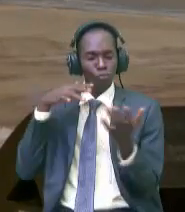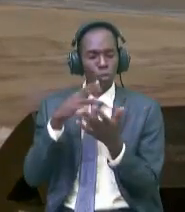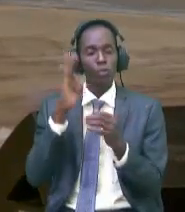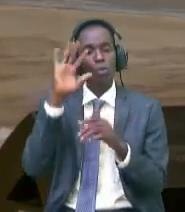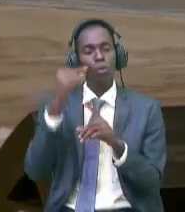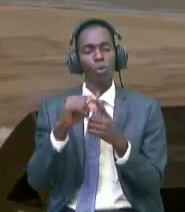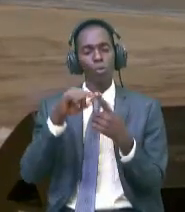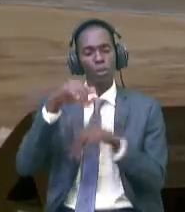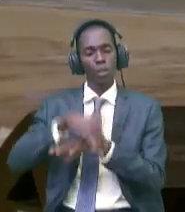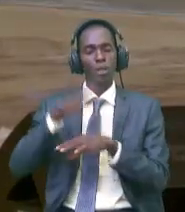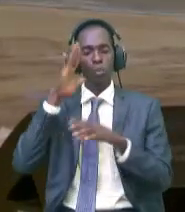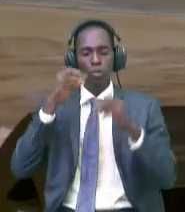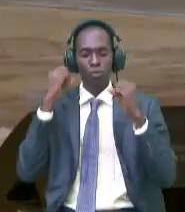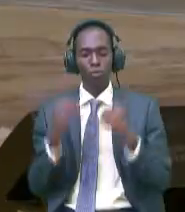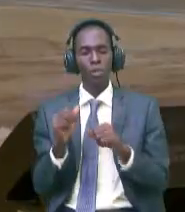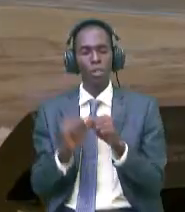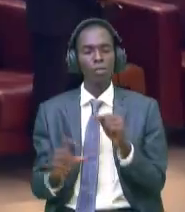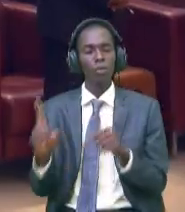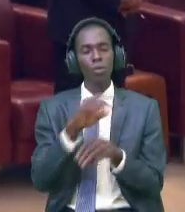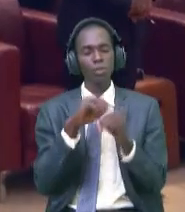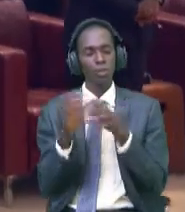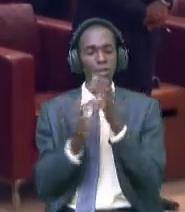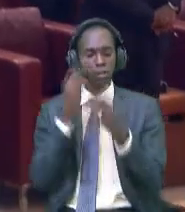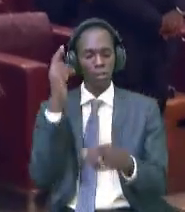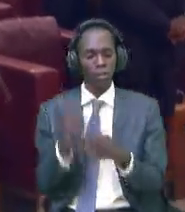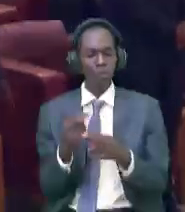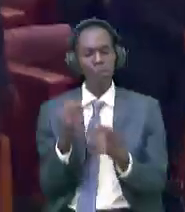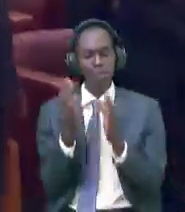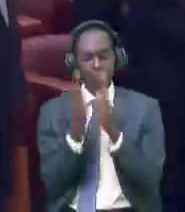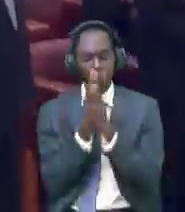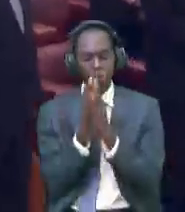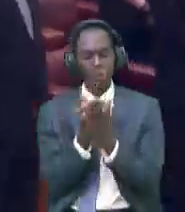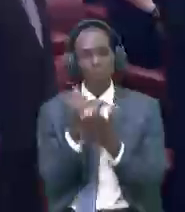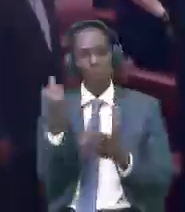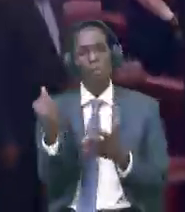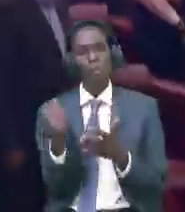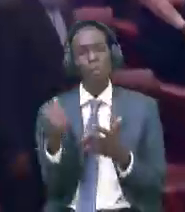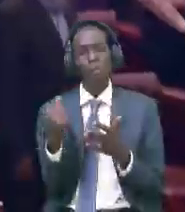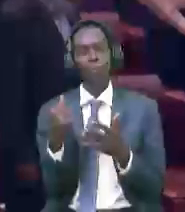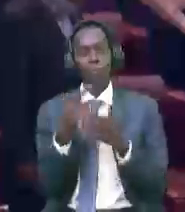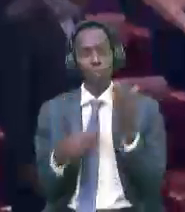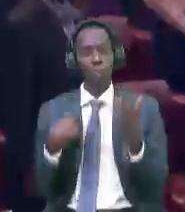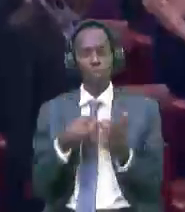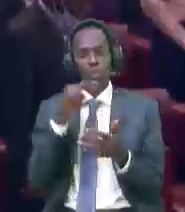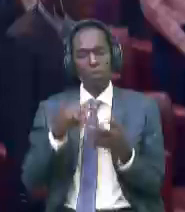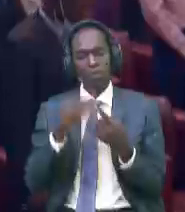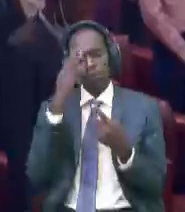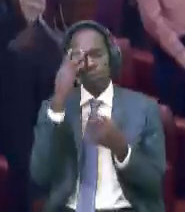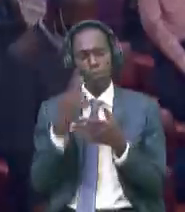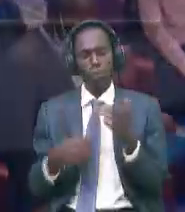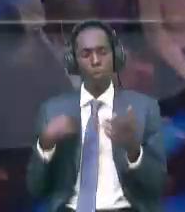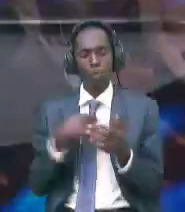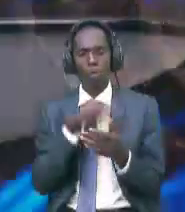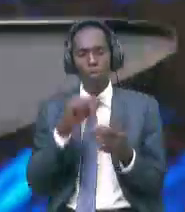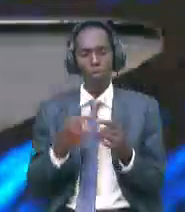will strengthen everyone in Jesus' name. What we ought to know, what we ought to do, what we ought